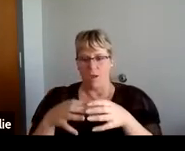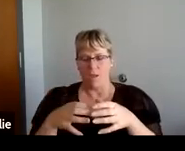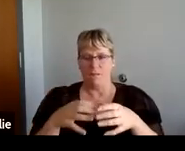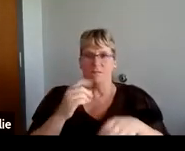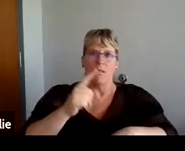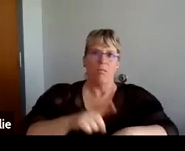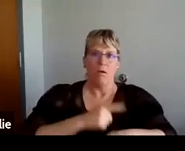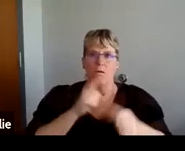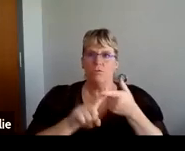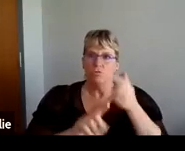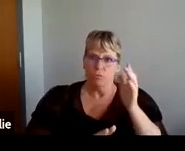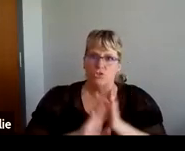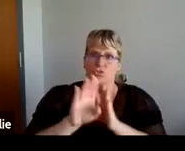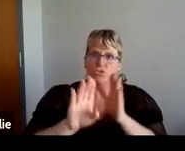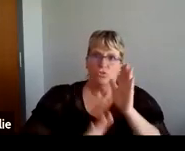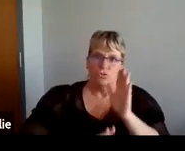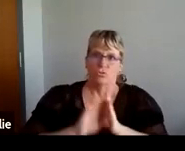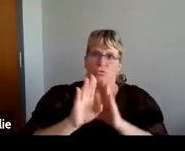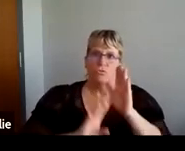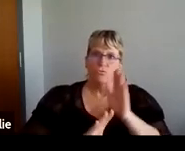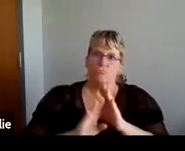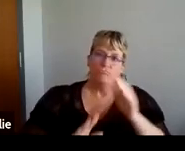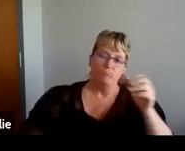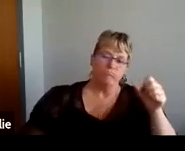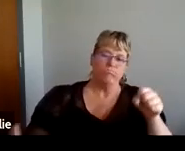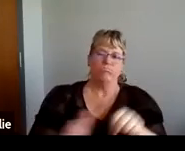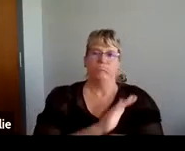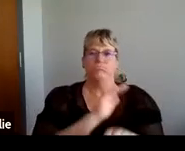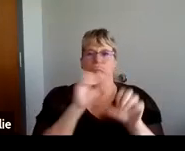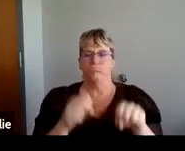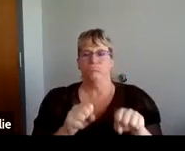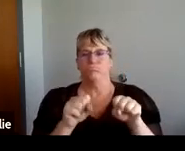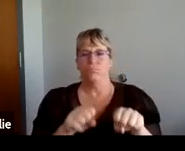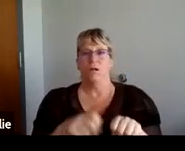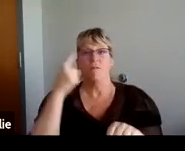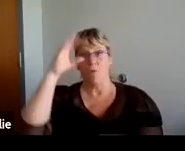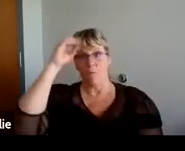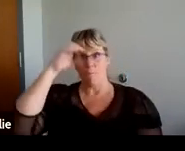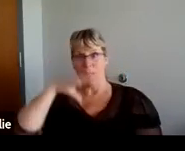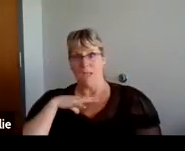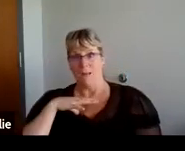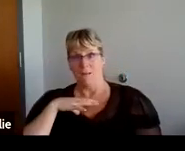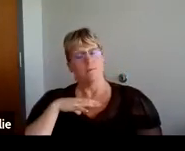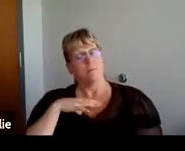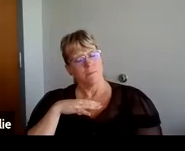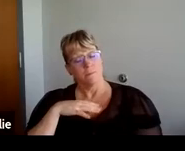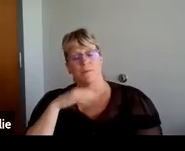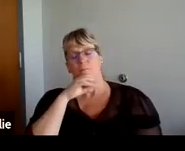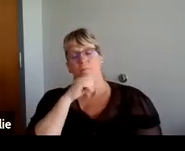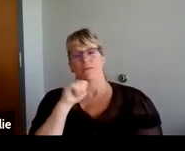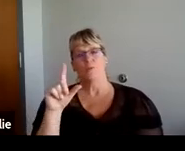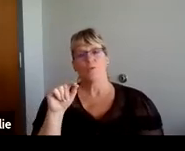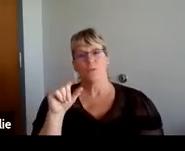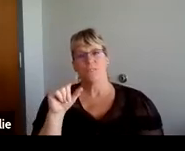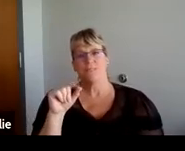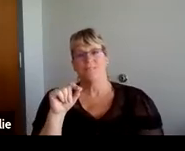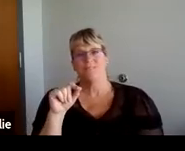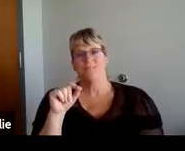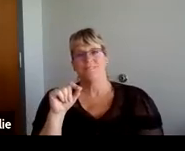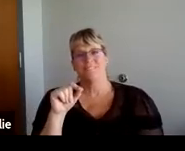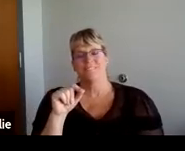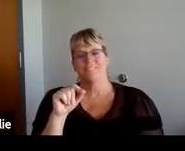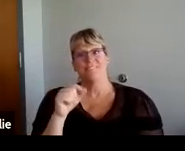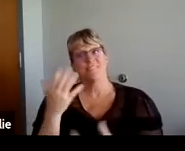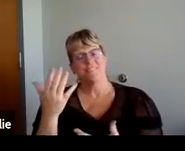longest to mature and reach its fullest capabilities. For males, that can be well into the 20s or well into